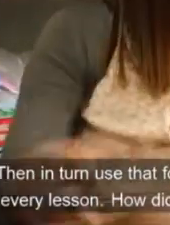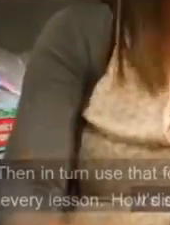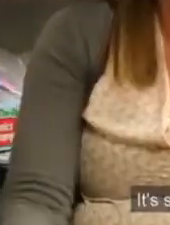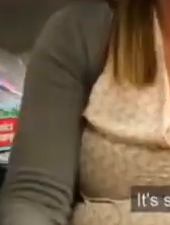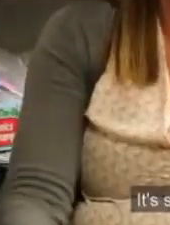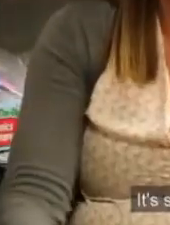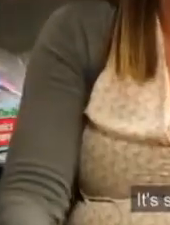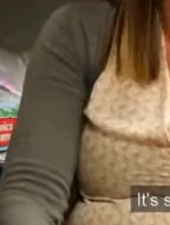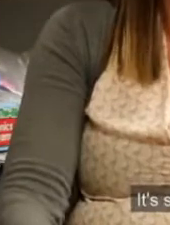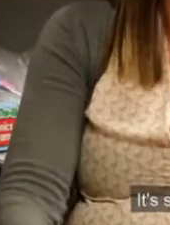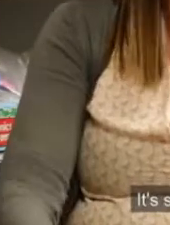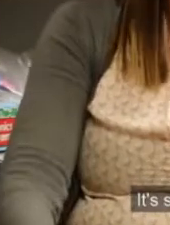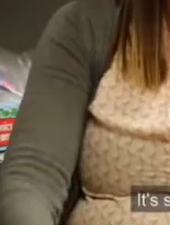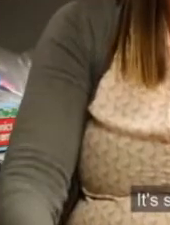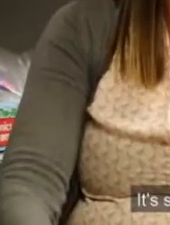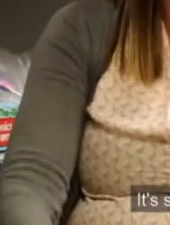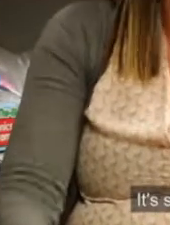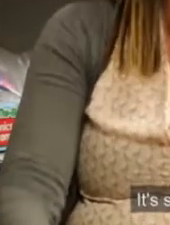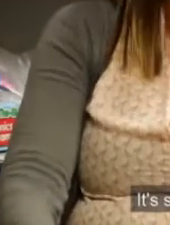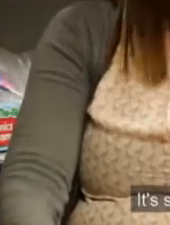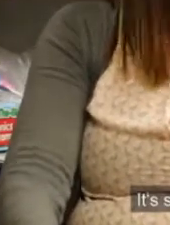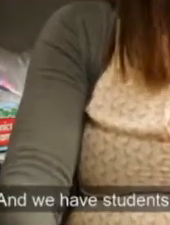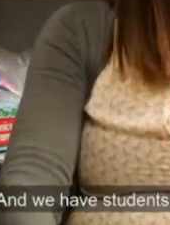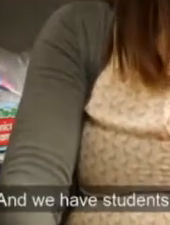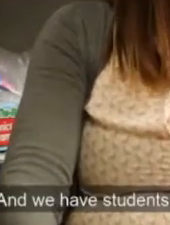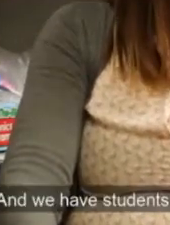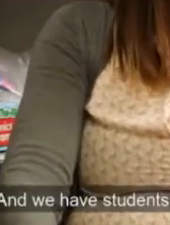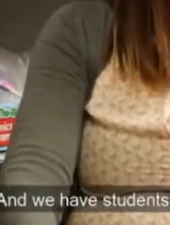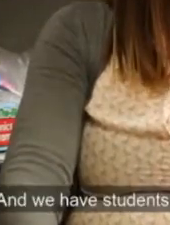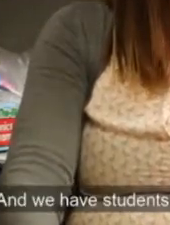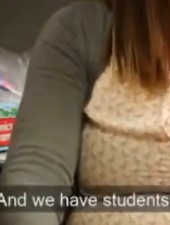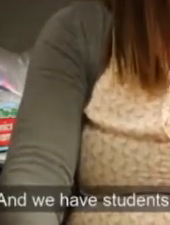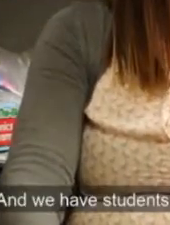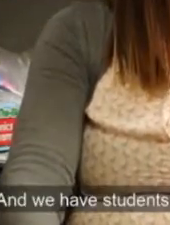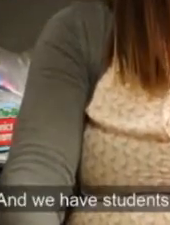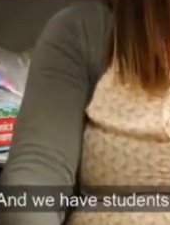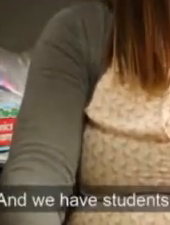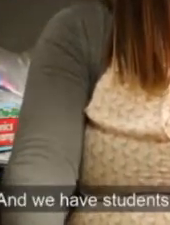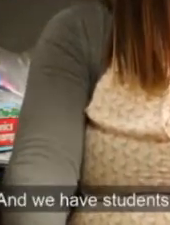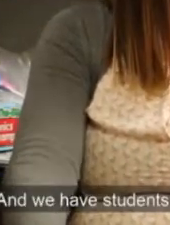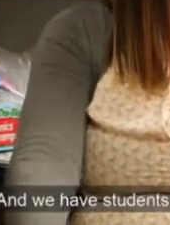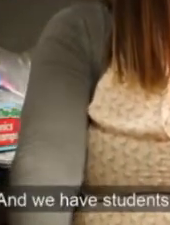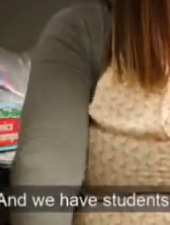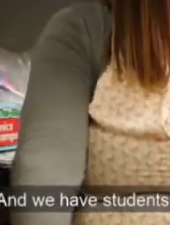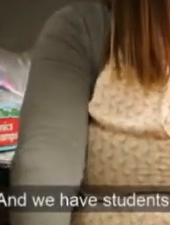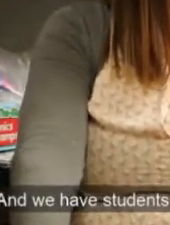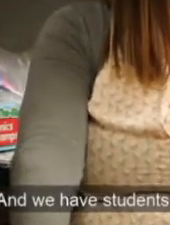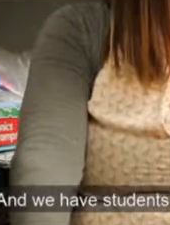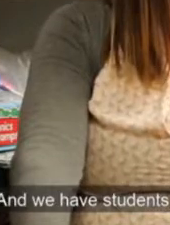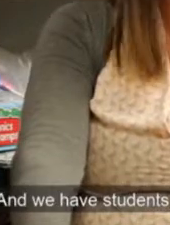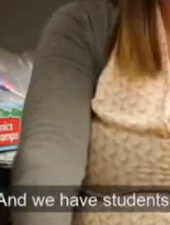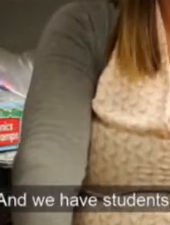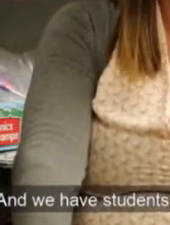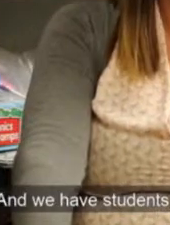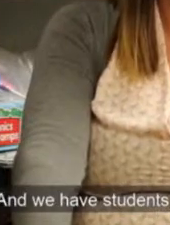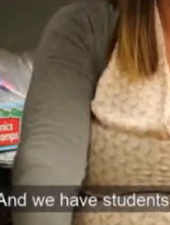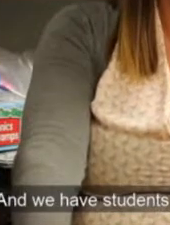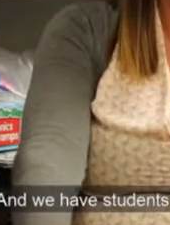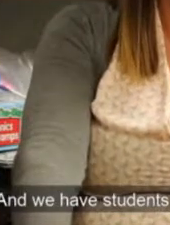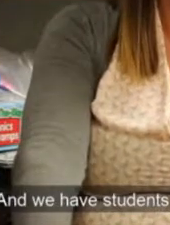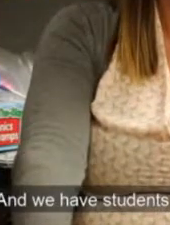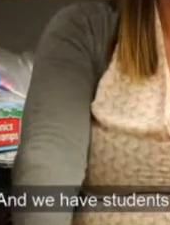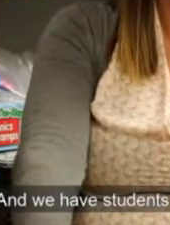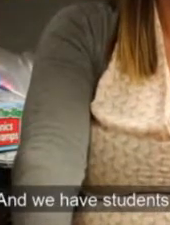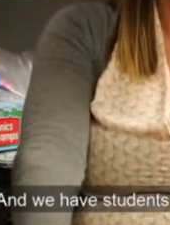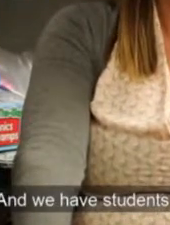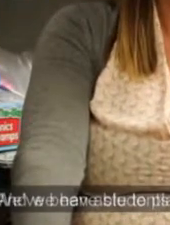next time, and it's so nice having that person right there with you. And we have students that don't always just have academic needs, they have functional